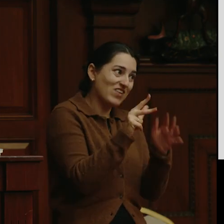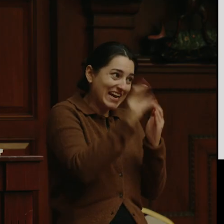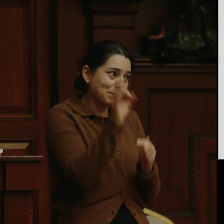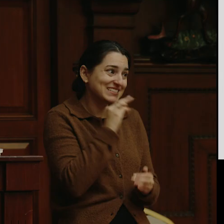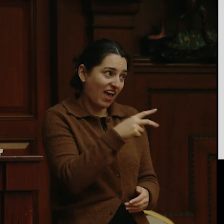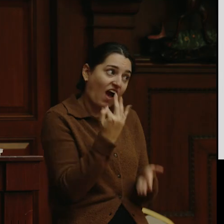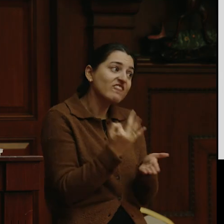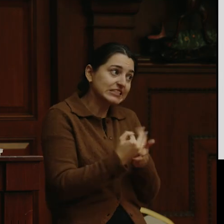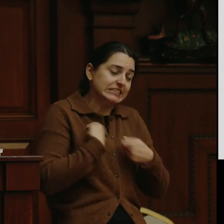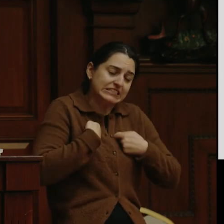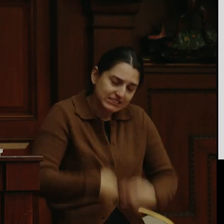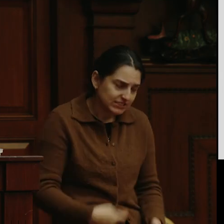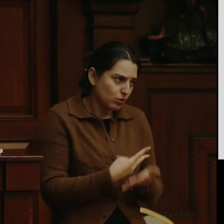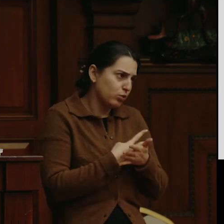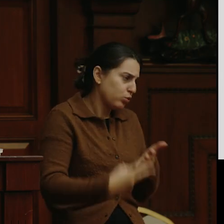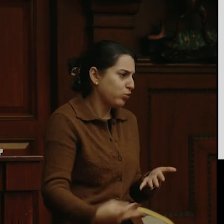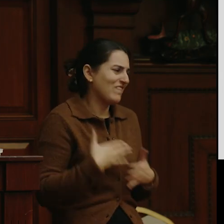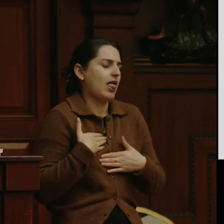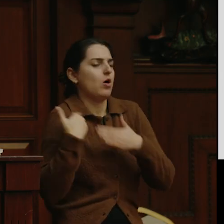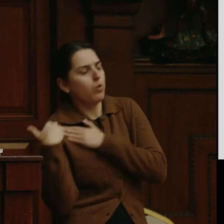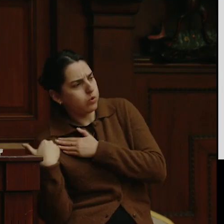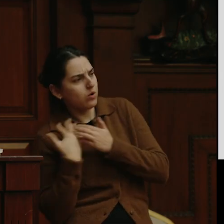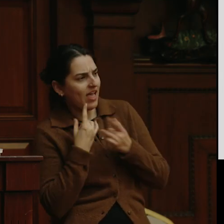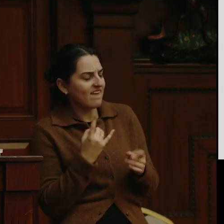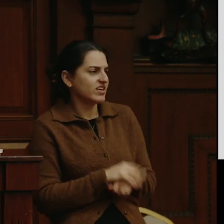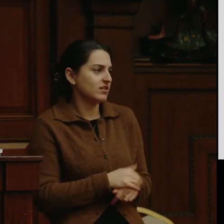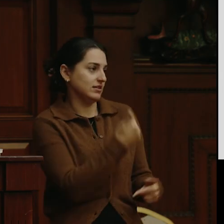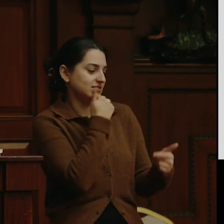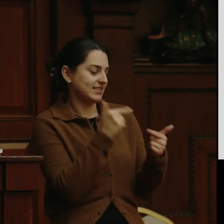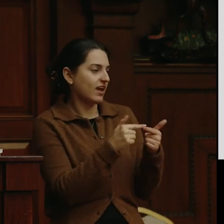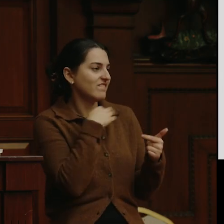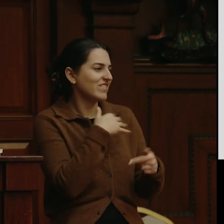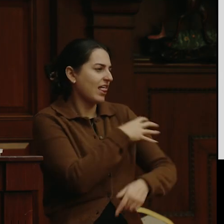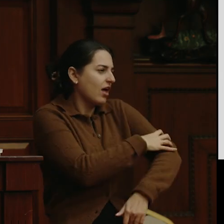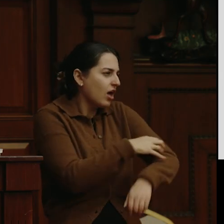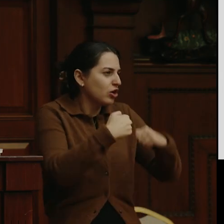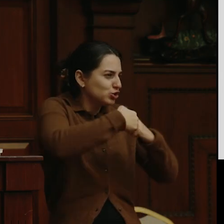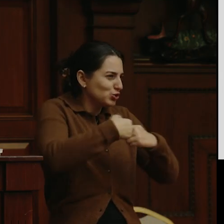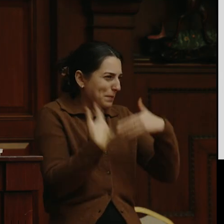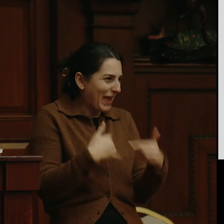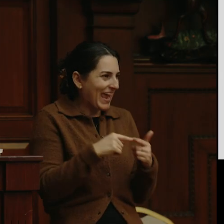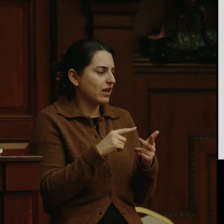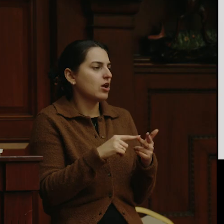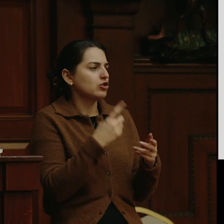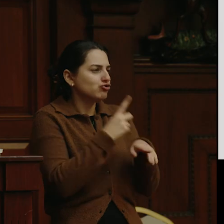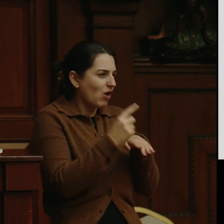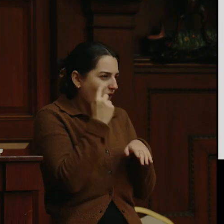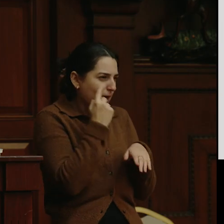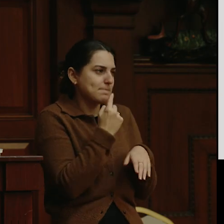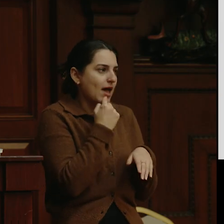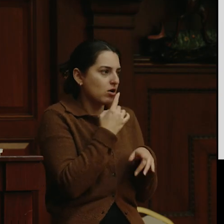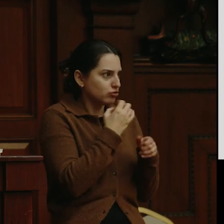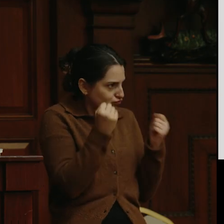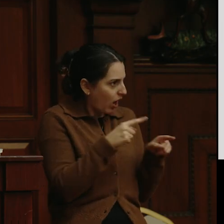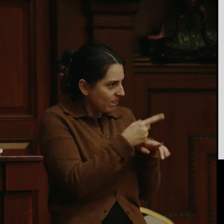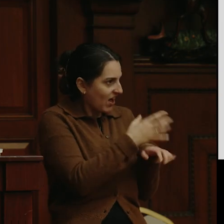it was the most frequent and burdensome symptom. And then after that you had joint pain, and dry eyes and dry mouth actually featured